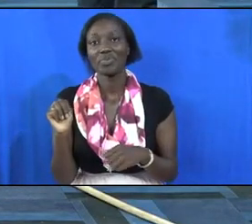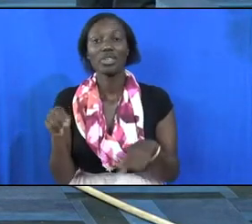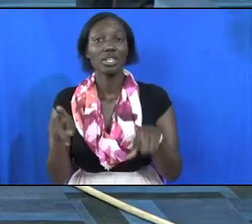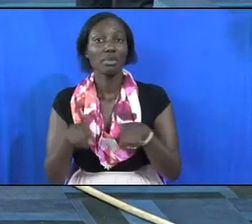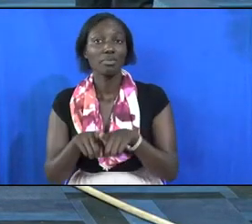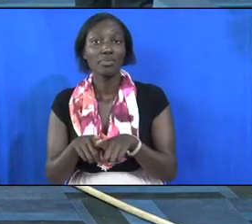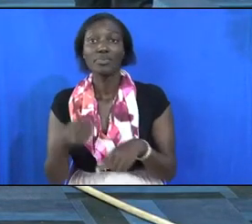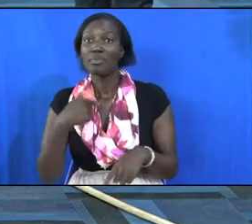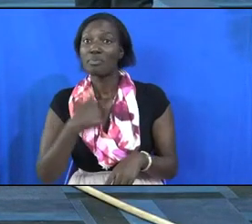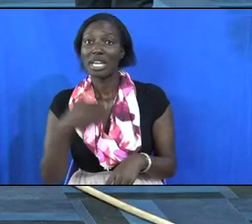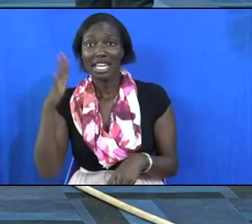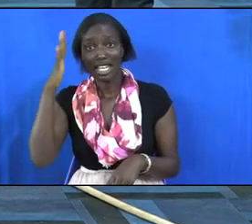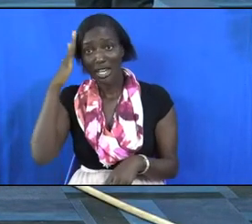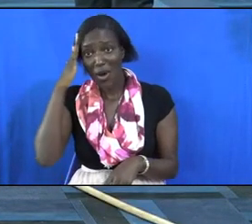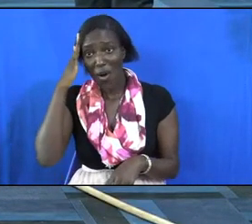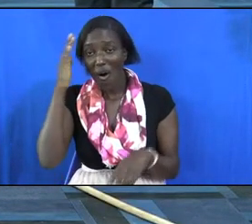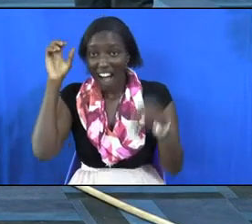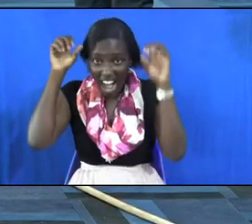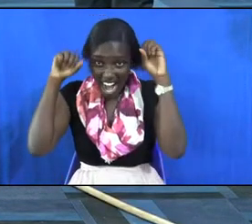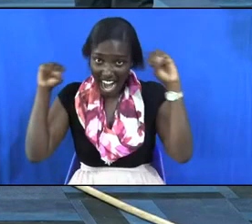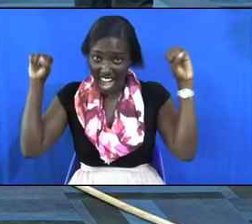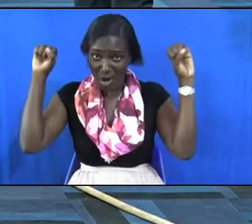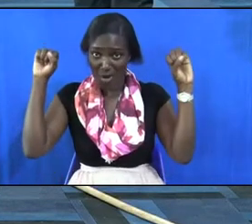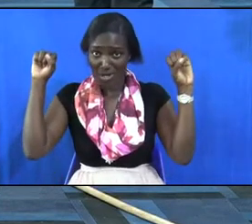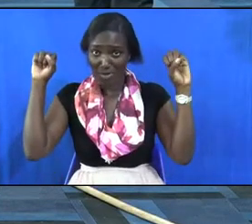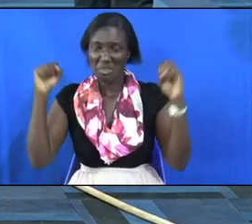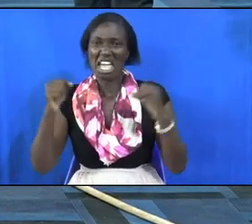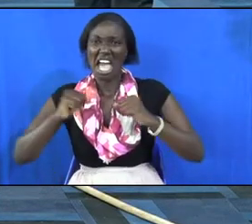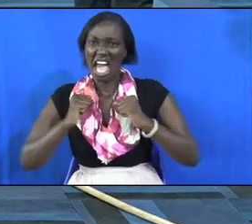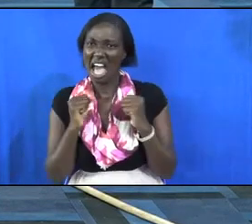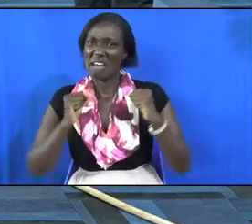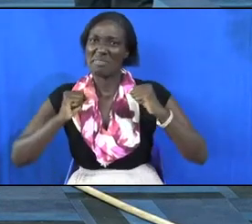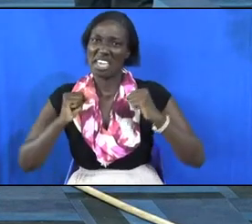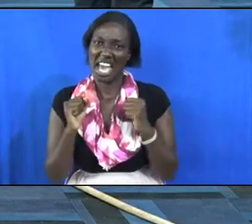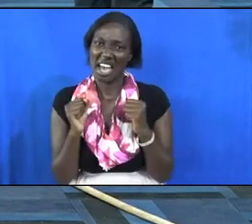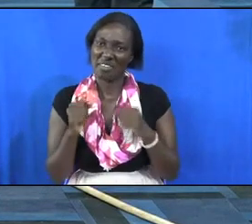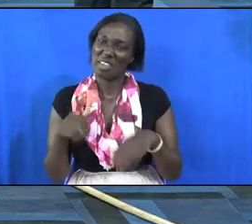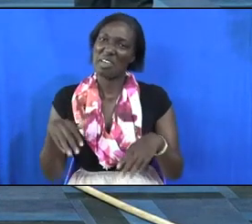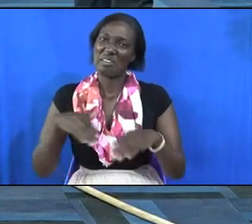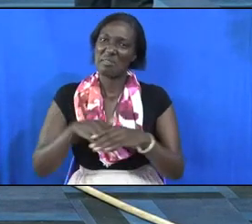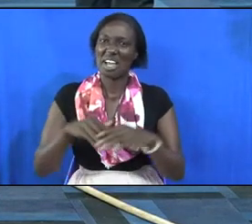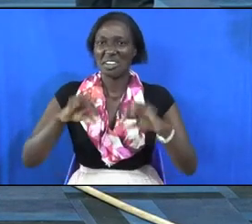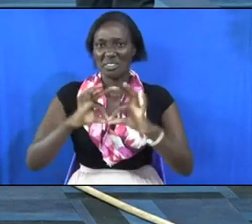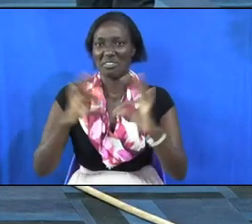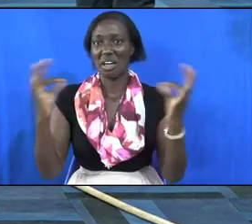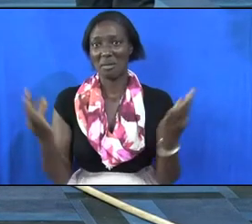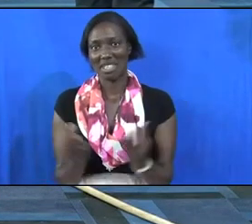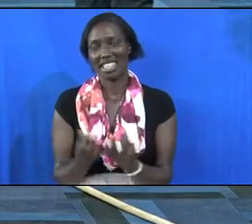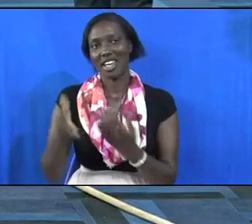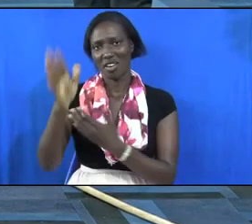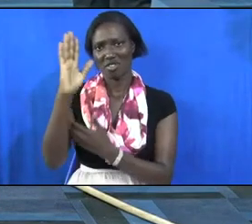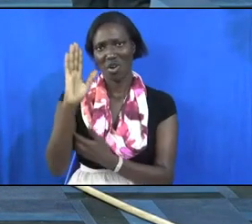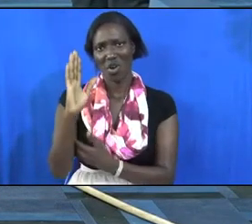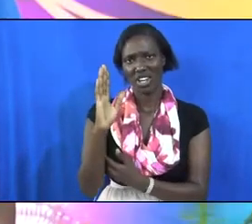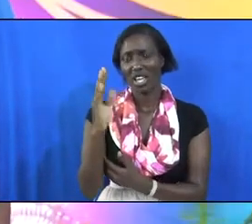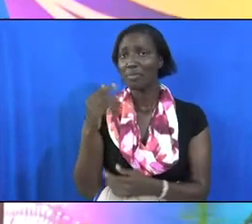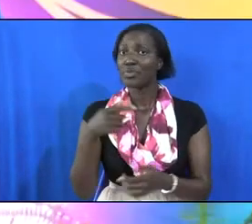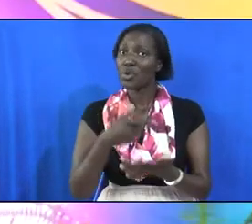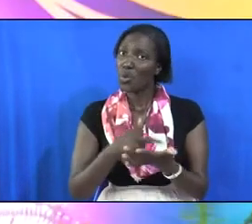the cows will be so happy to be part of God's family. What will I do to be